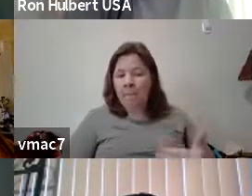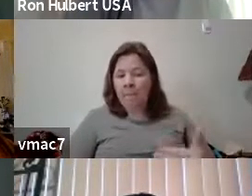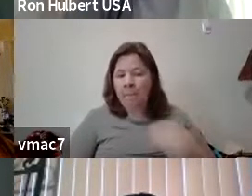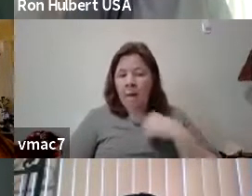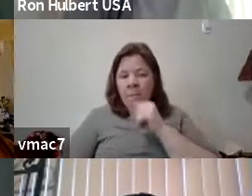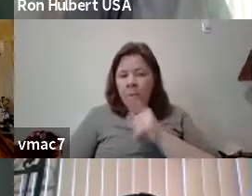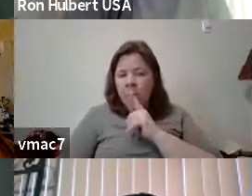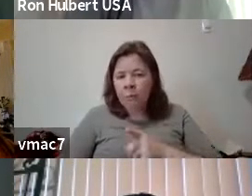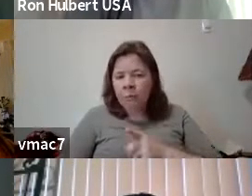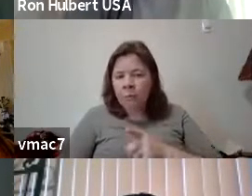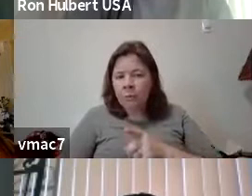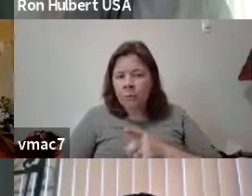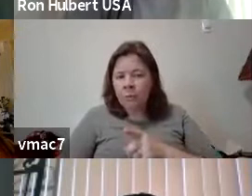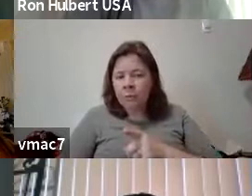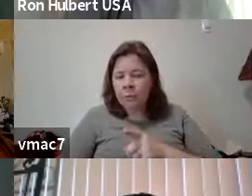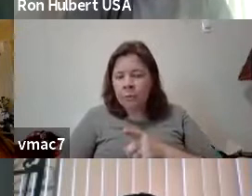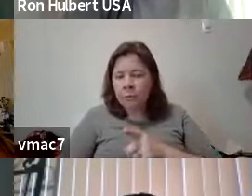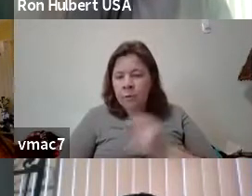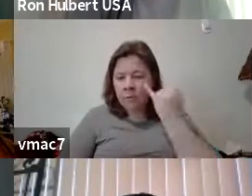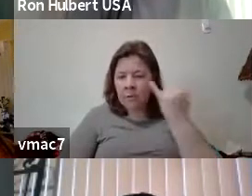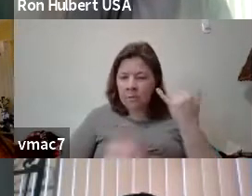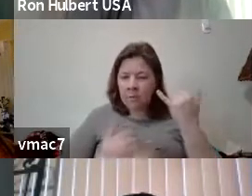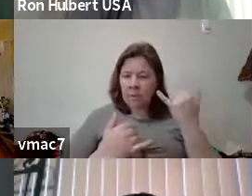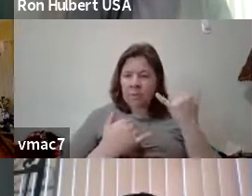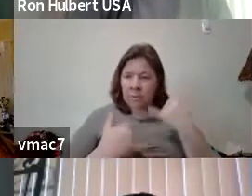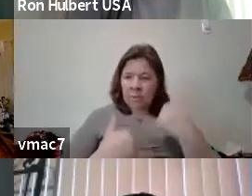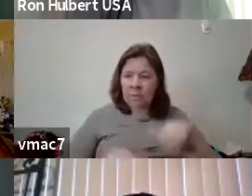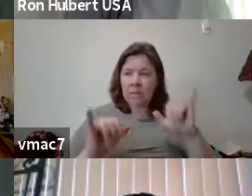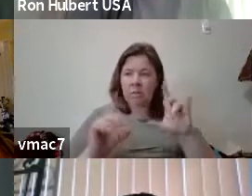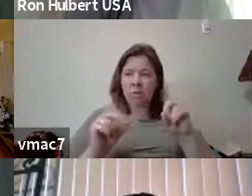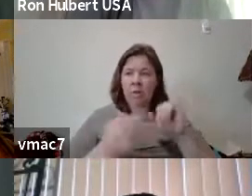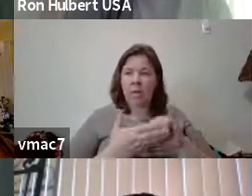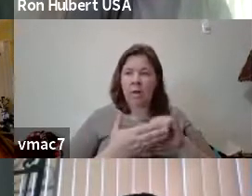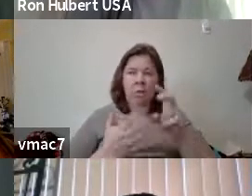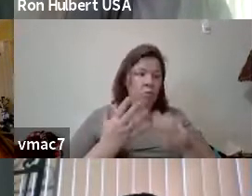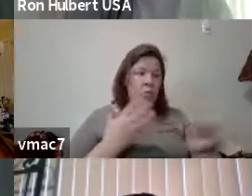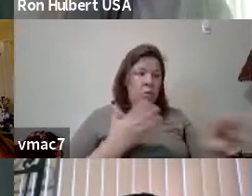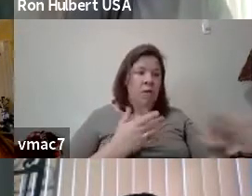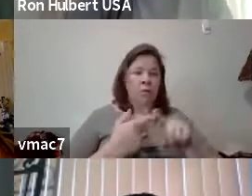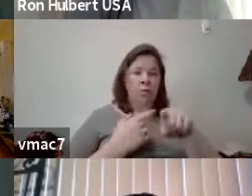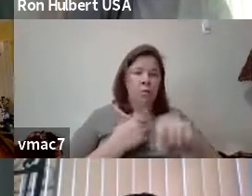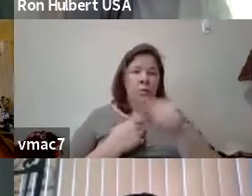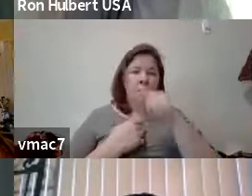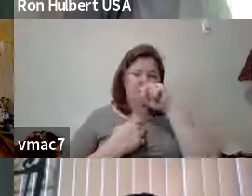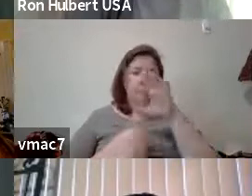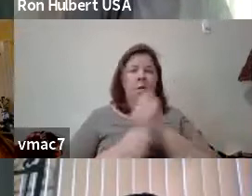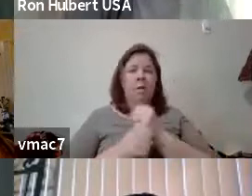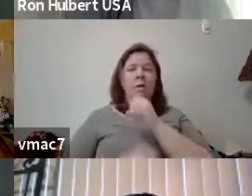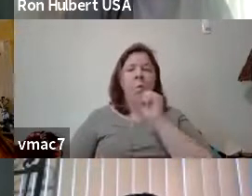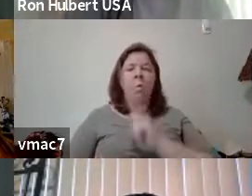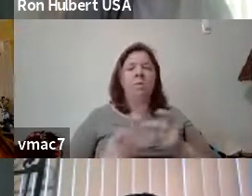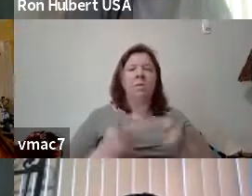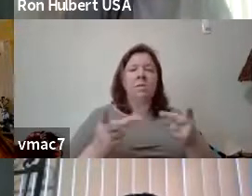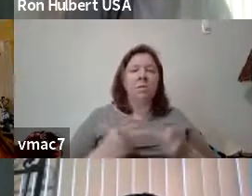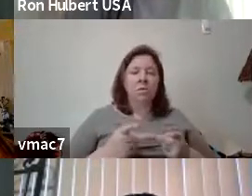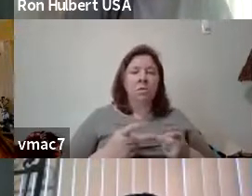if they've still got, but they would be able to transfer that account to you and you would get an older position, but only